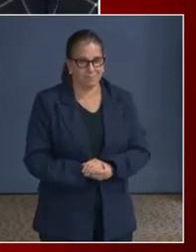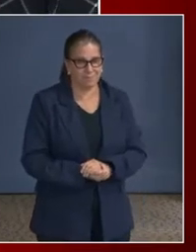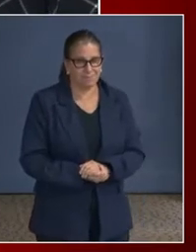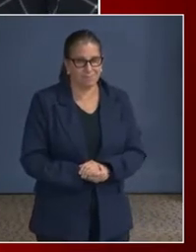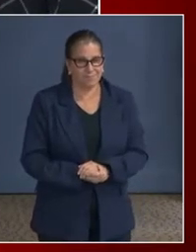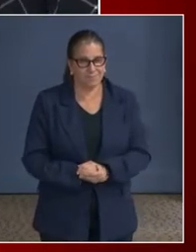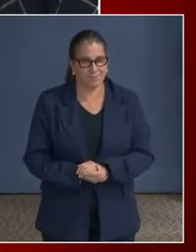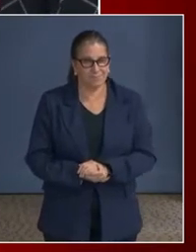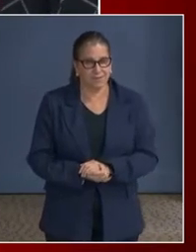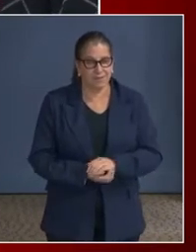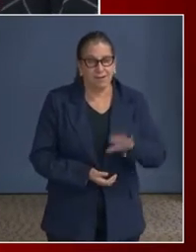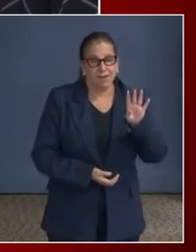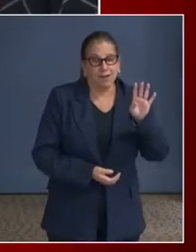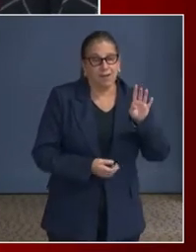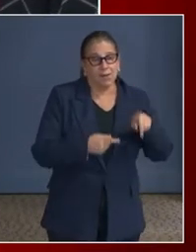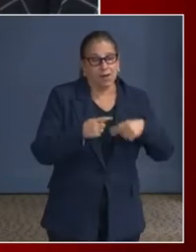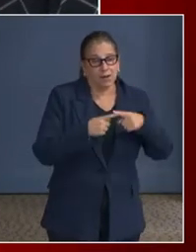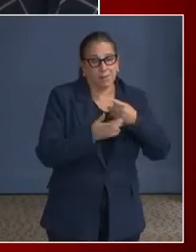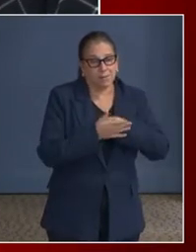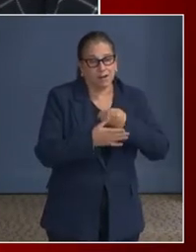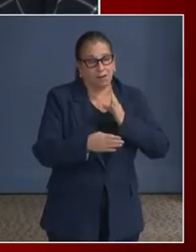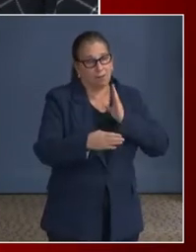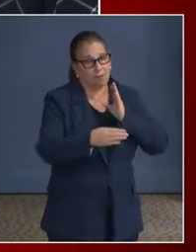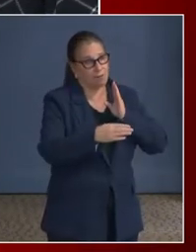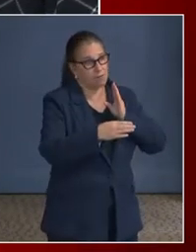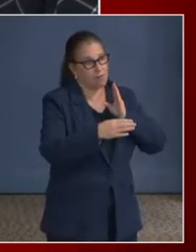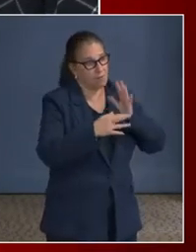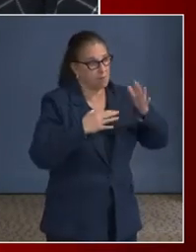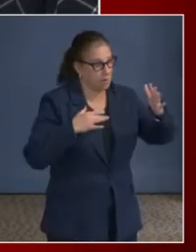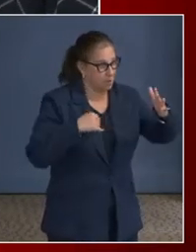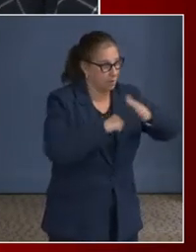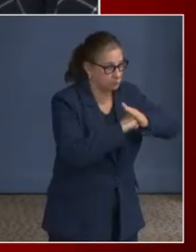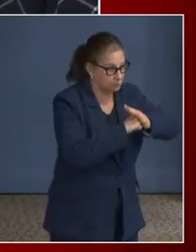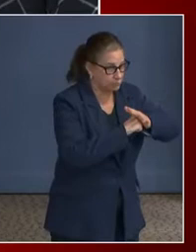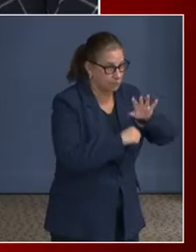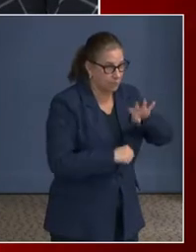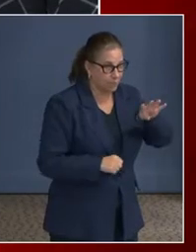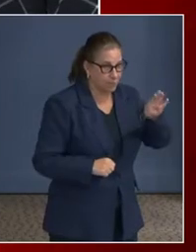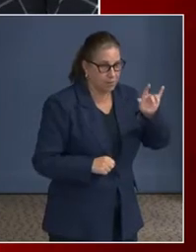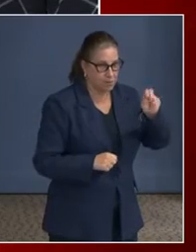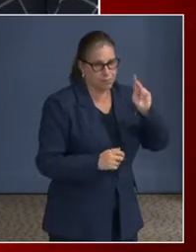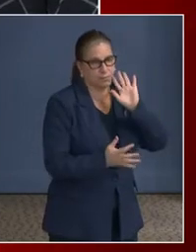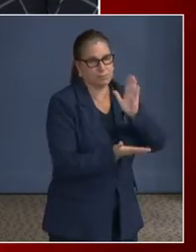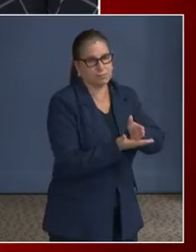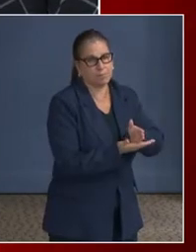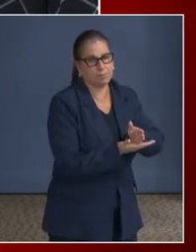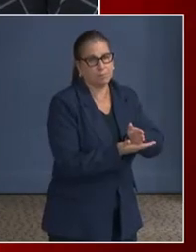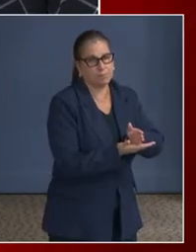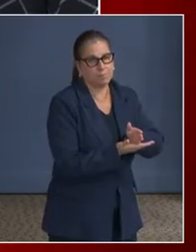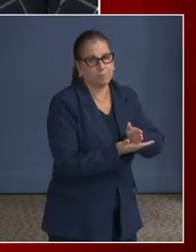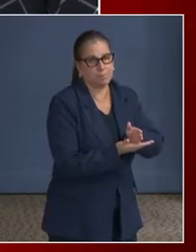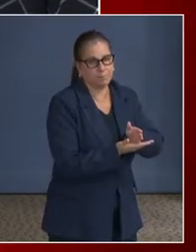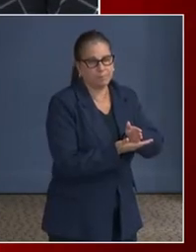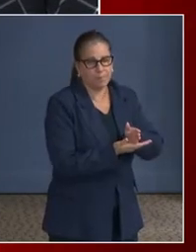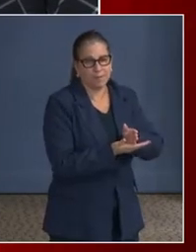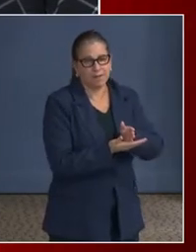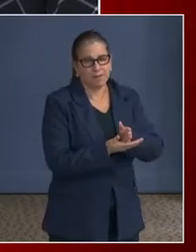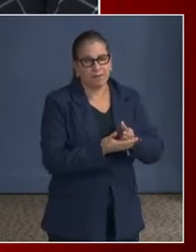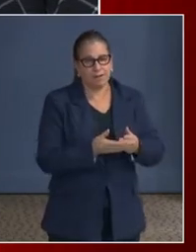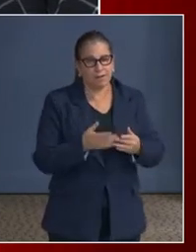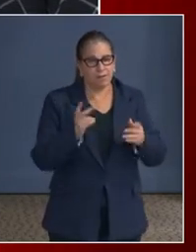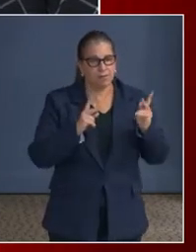is when they will stop administering those programs. So I think a lot of the stories that you've seen is sort of folks